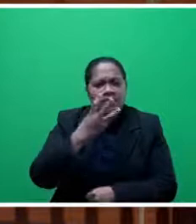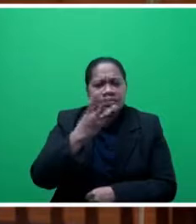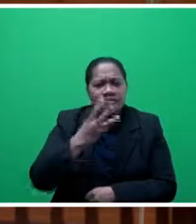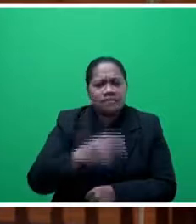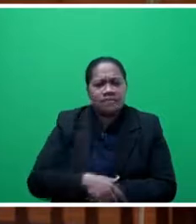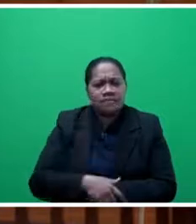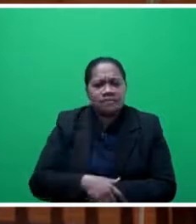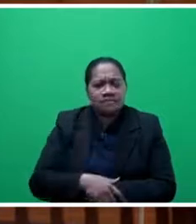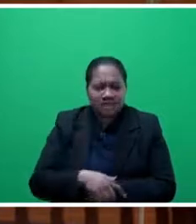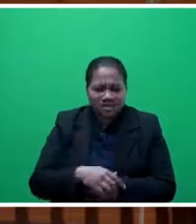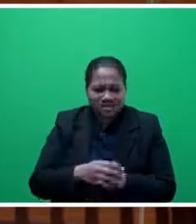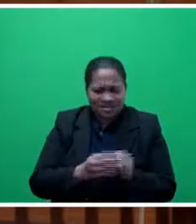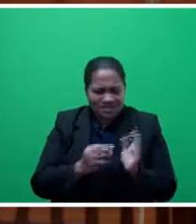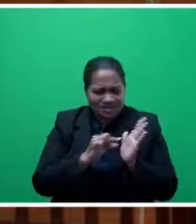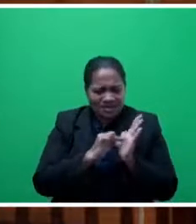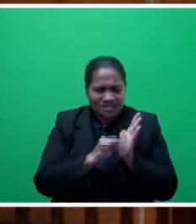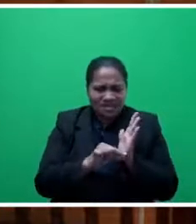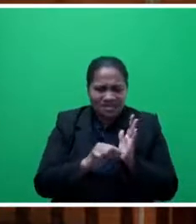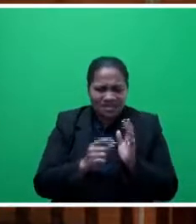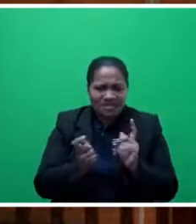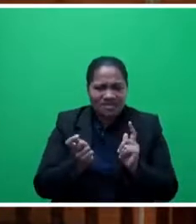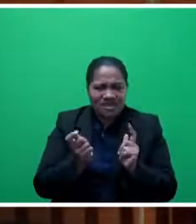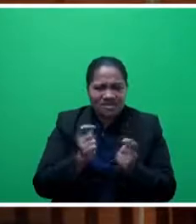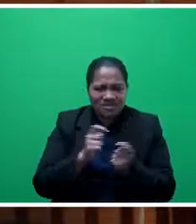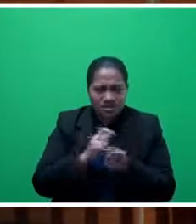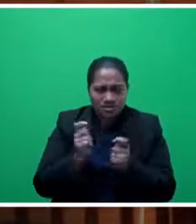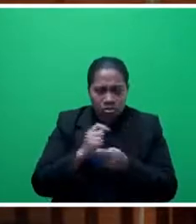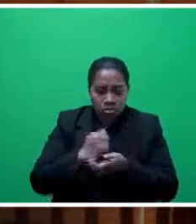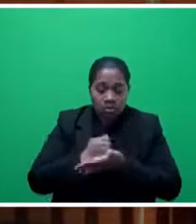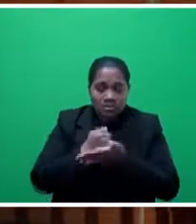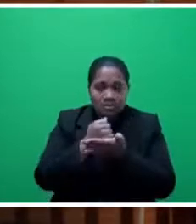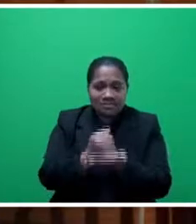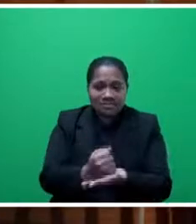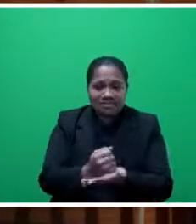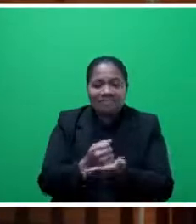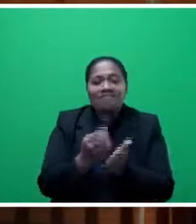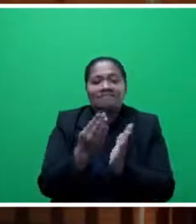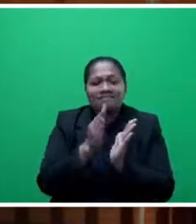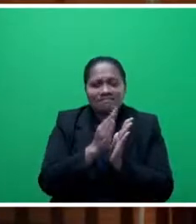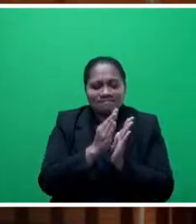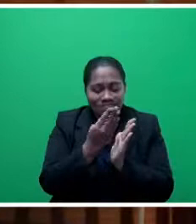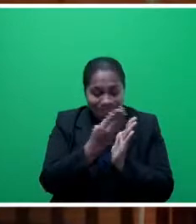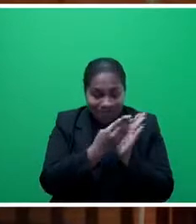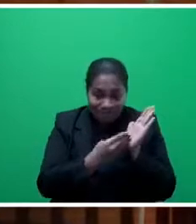consequential amendments to support the budget which we have already passed.